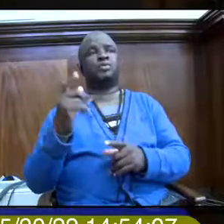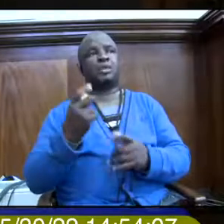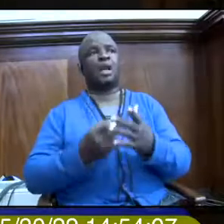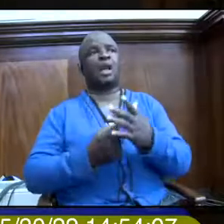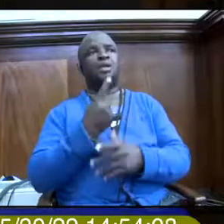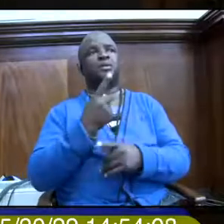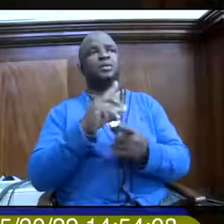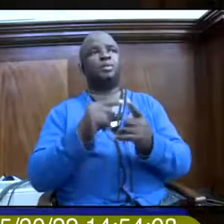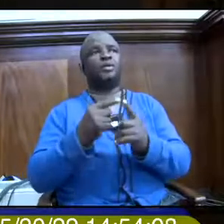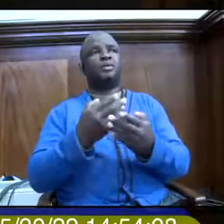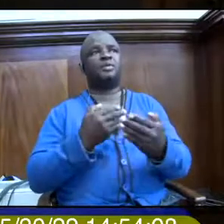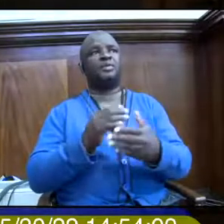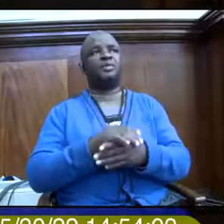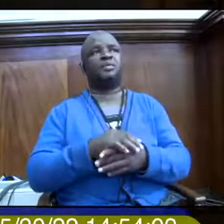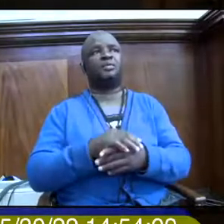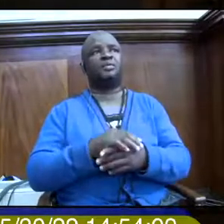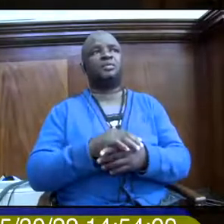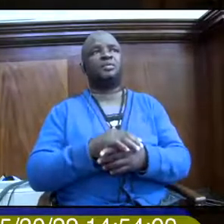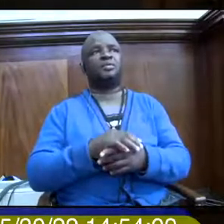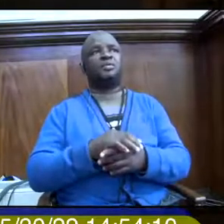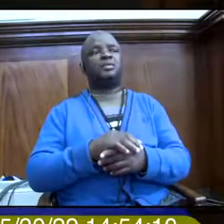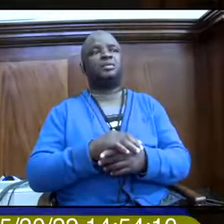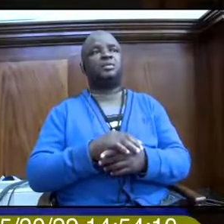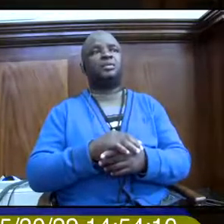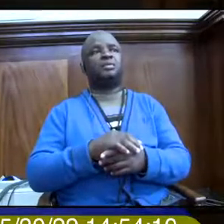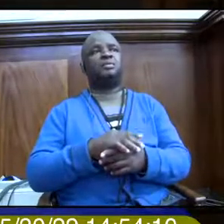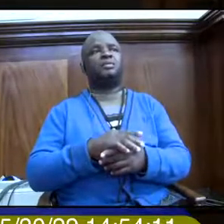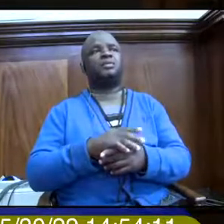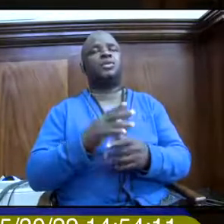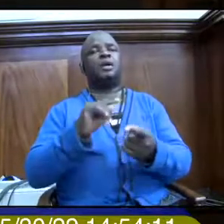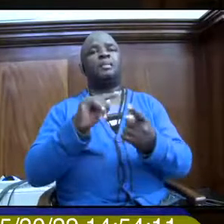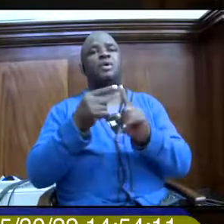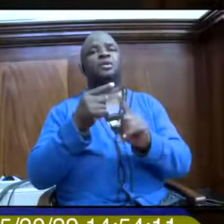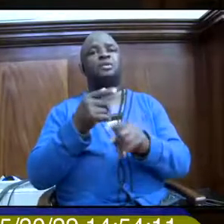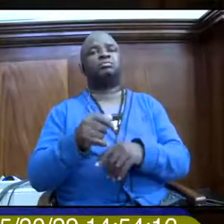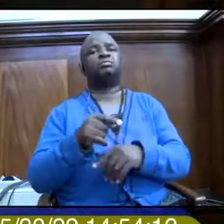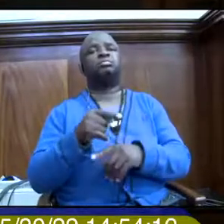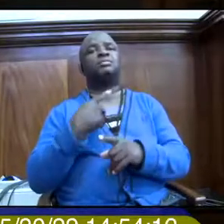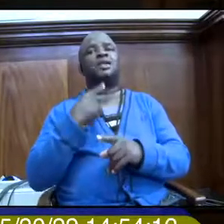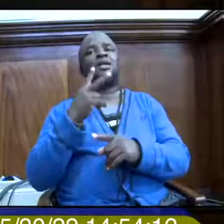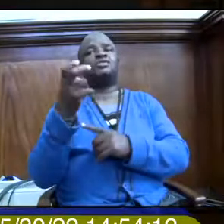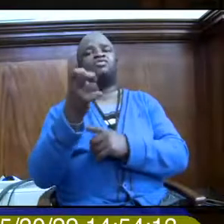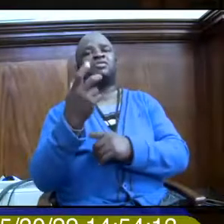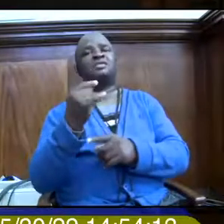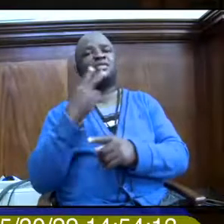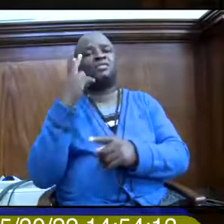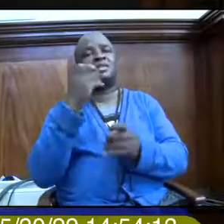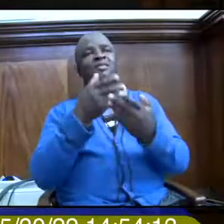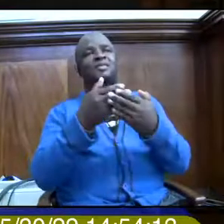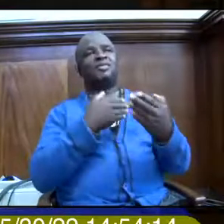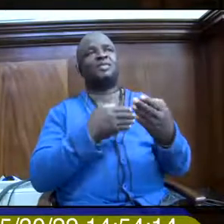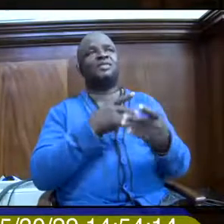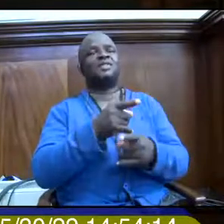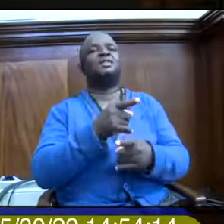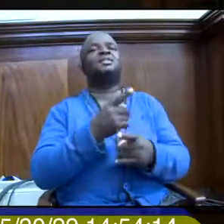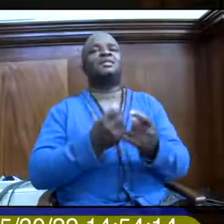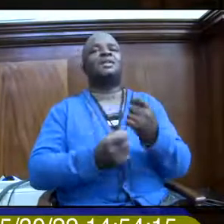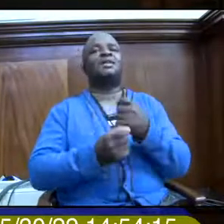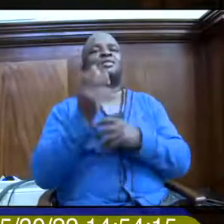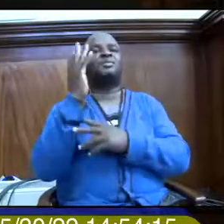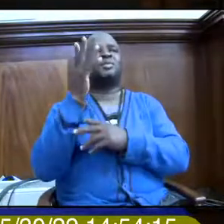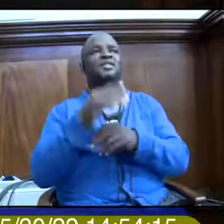it's not we did not still eat the leadership we had it before you presented it